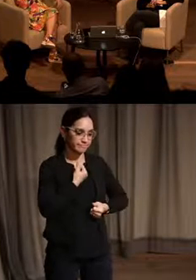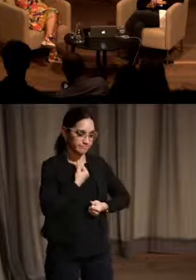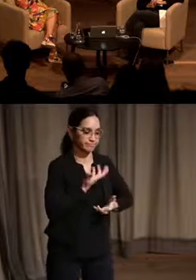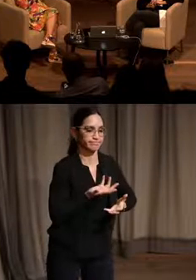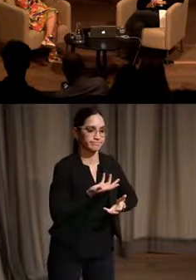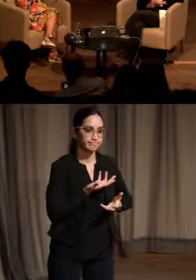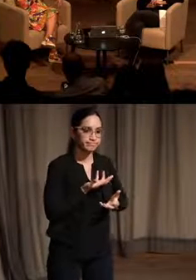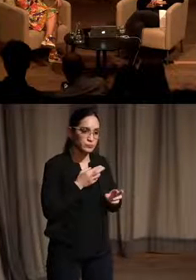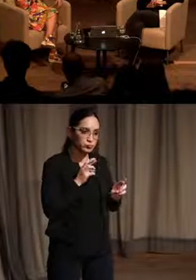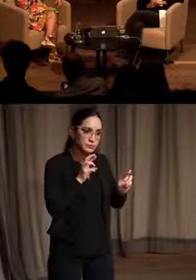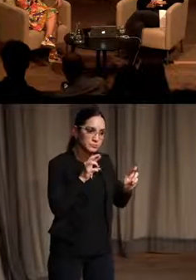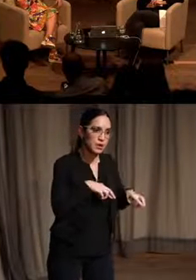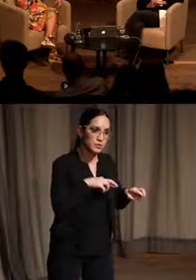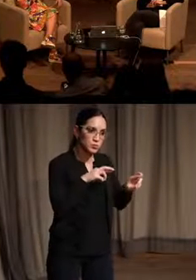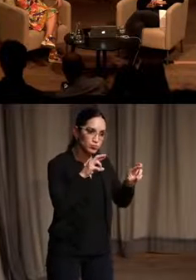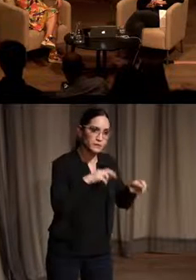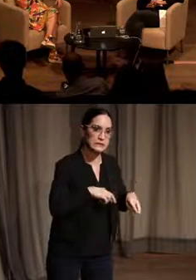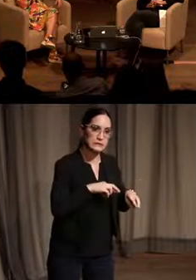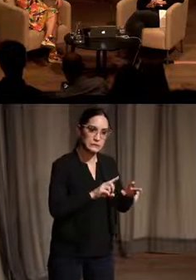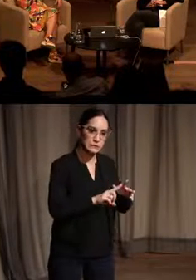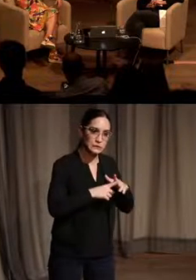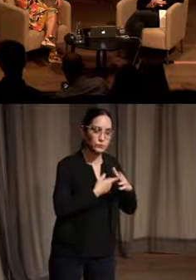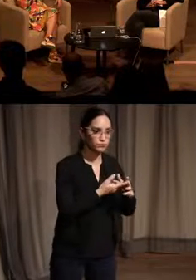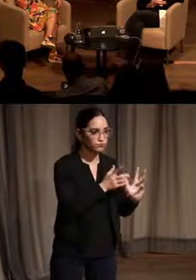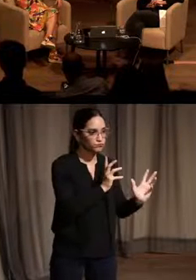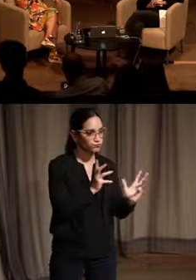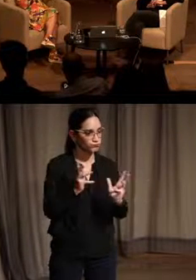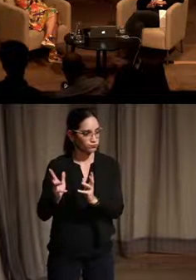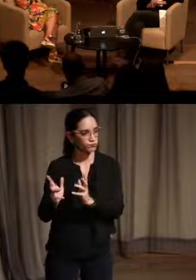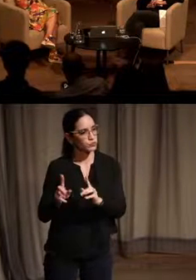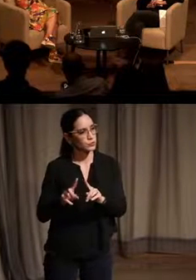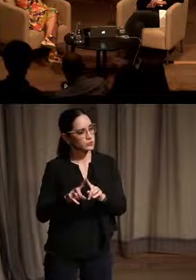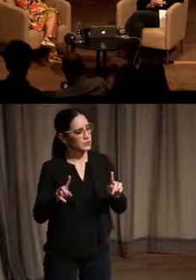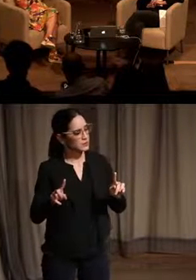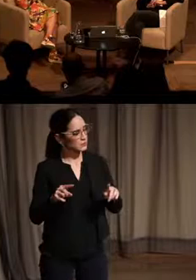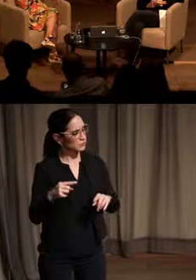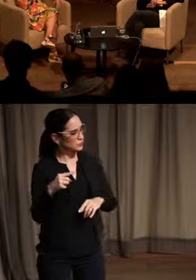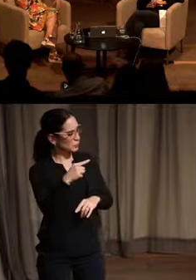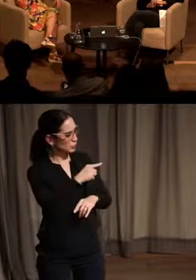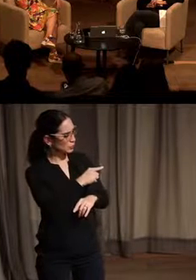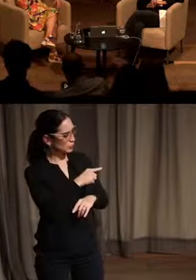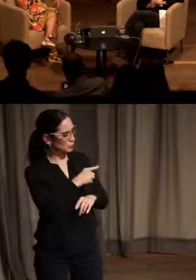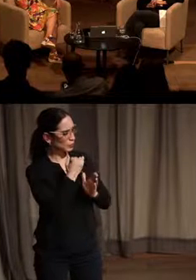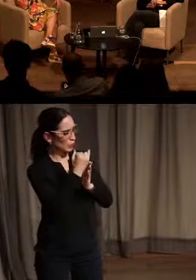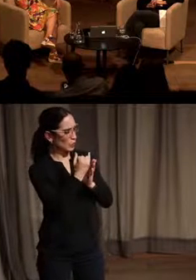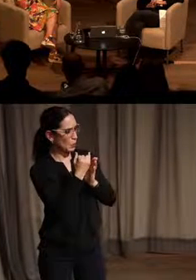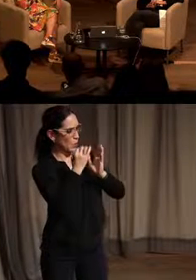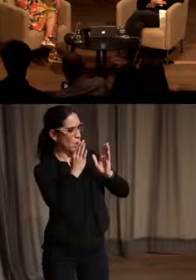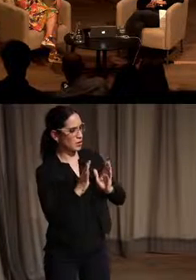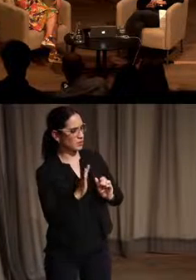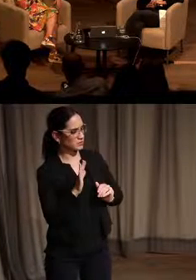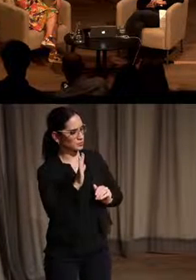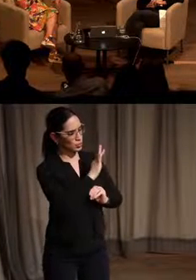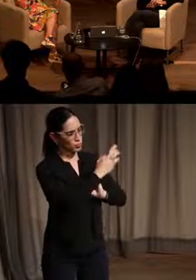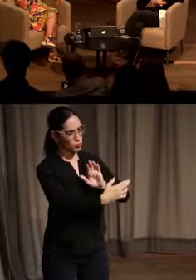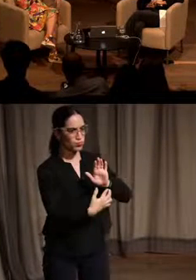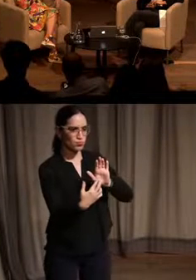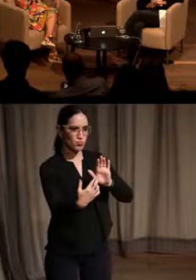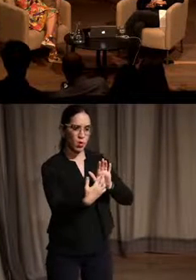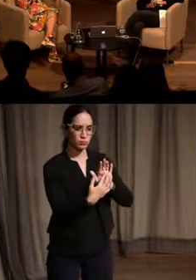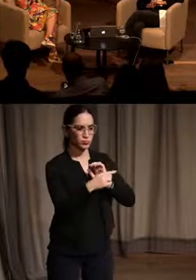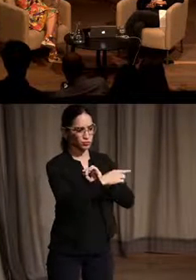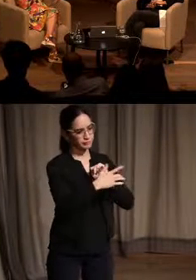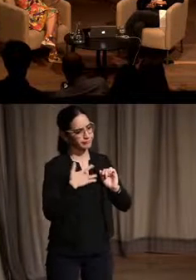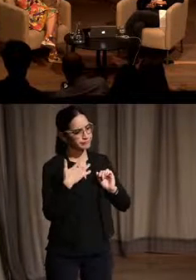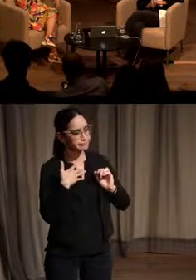at the very least participate in a conversation. What do you think the artist's role is within this conversation? I mean, not just those who